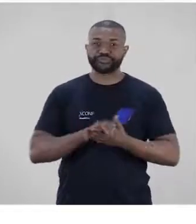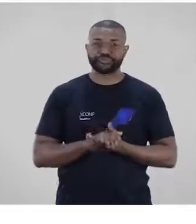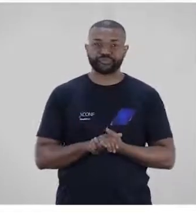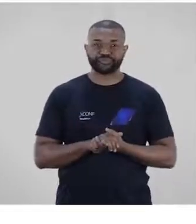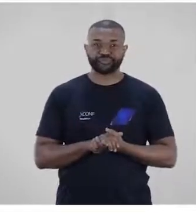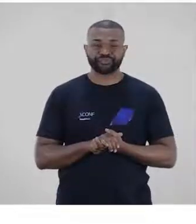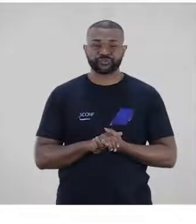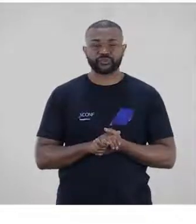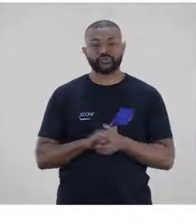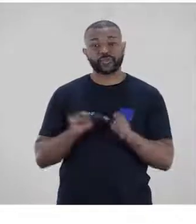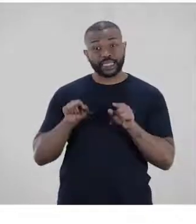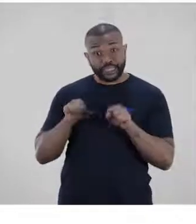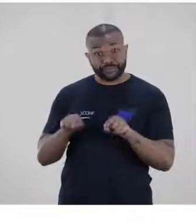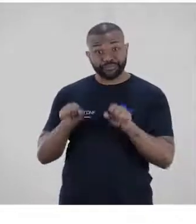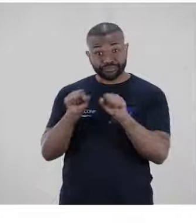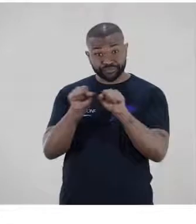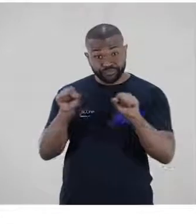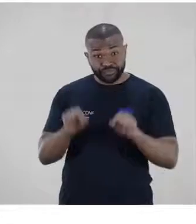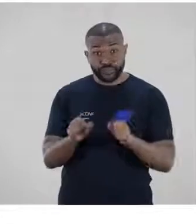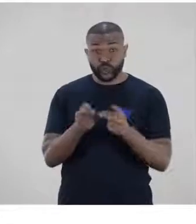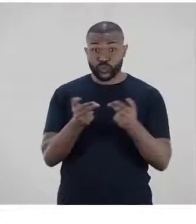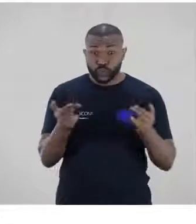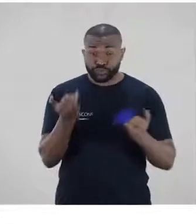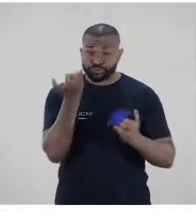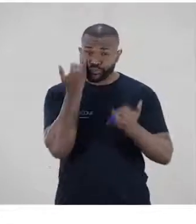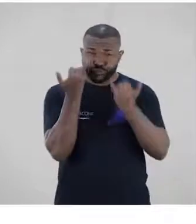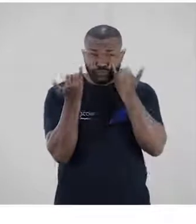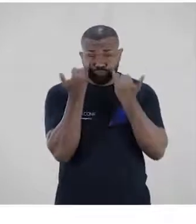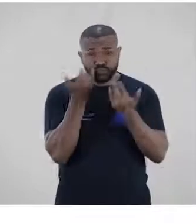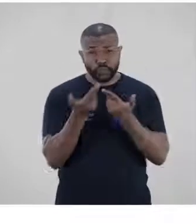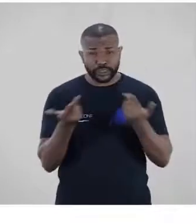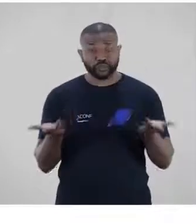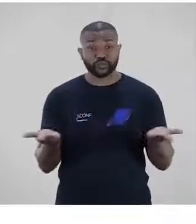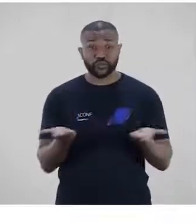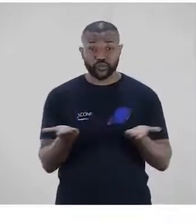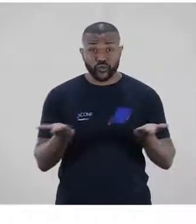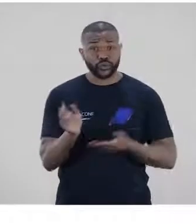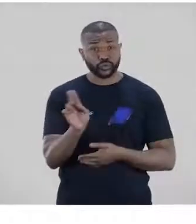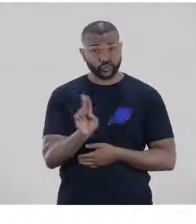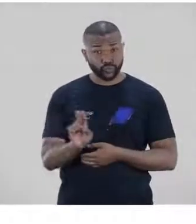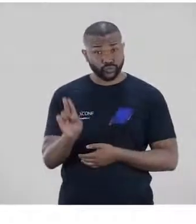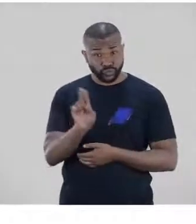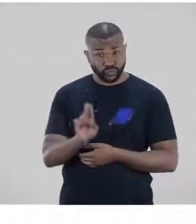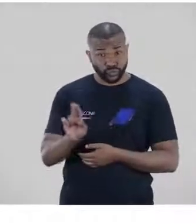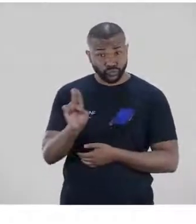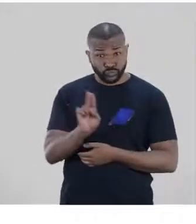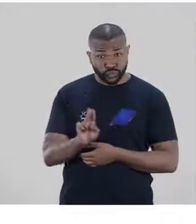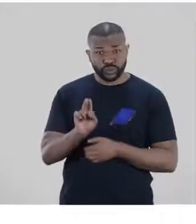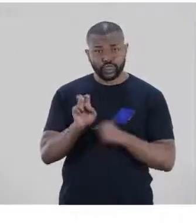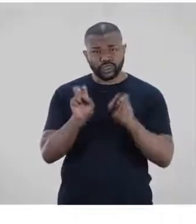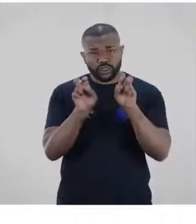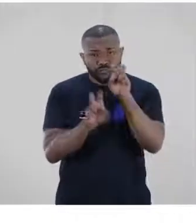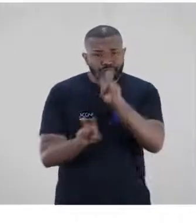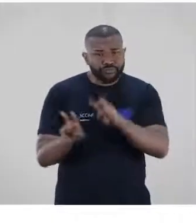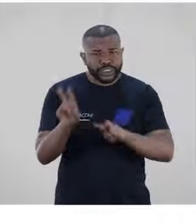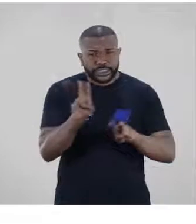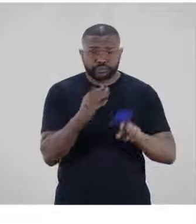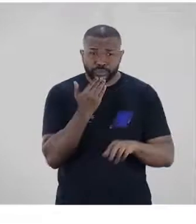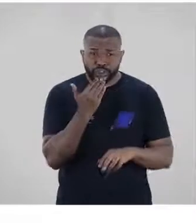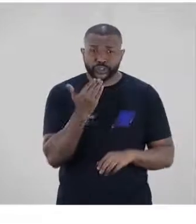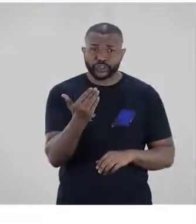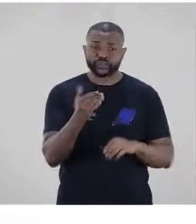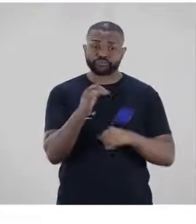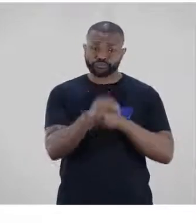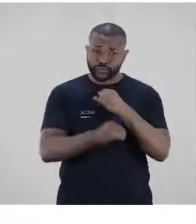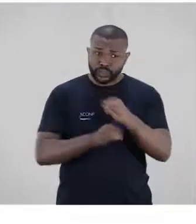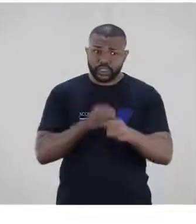that the data product that now serves the view of the online claims that are being made over a long period of time. Again, we're